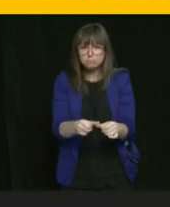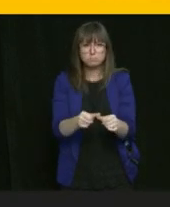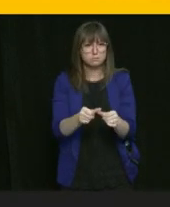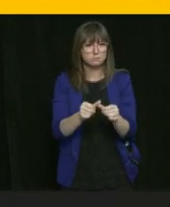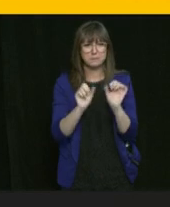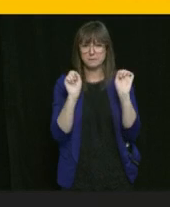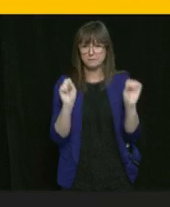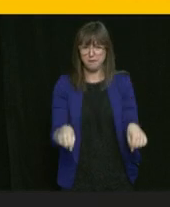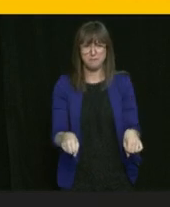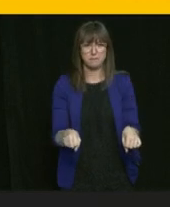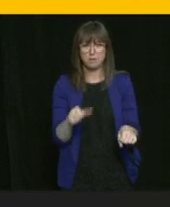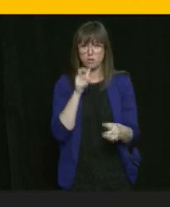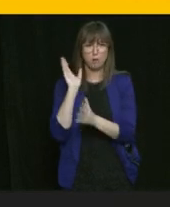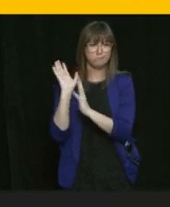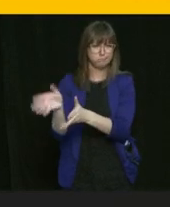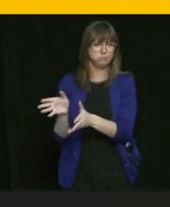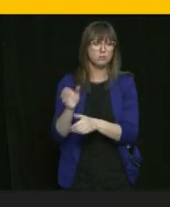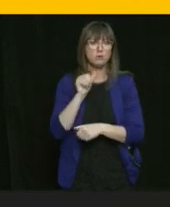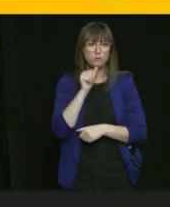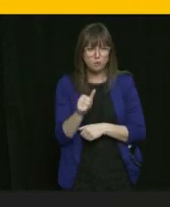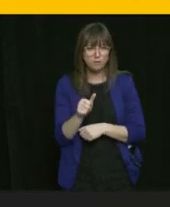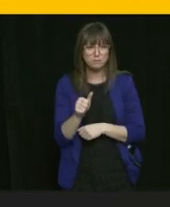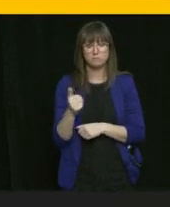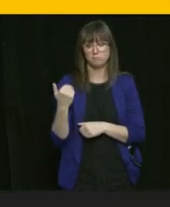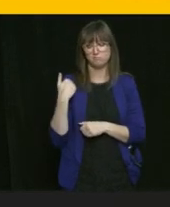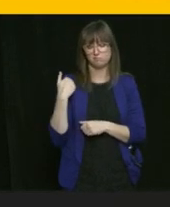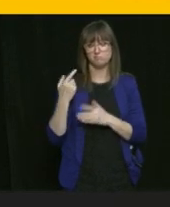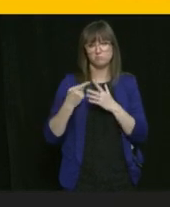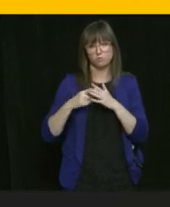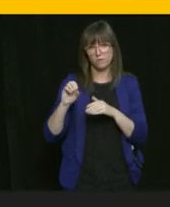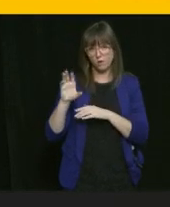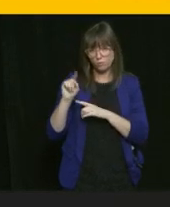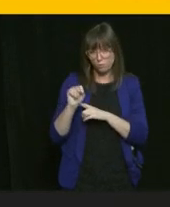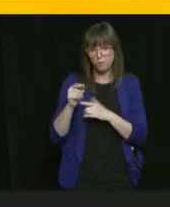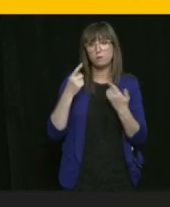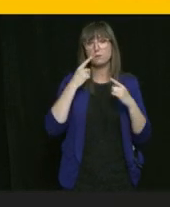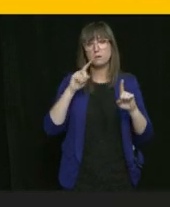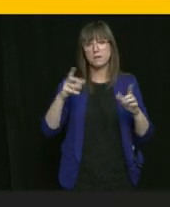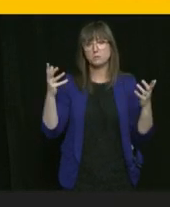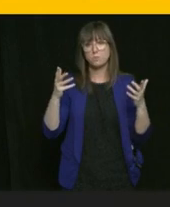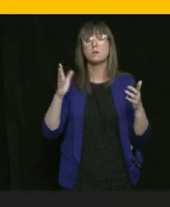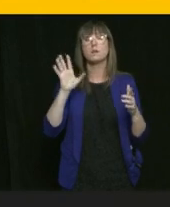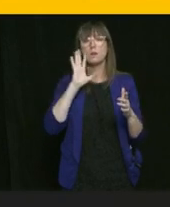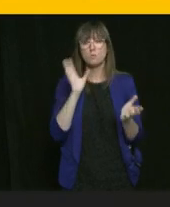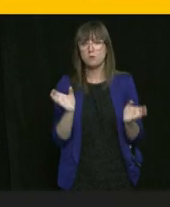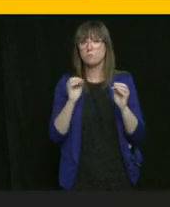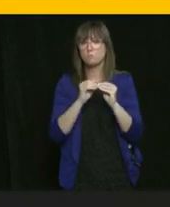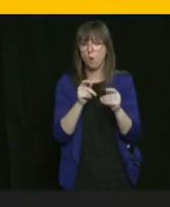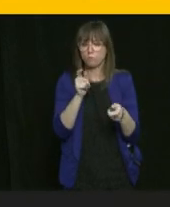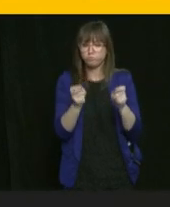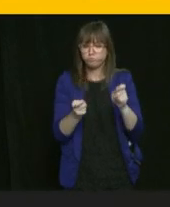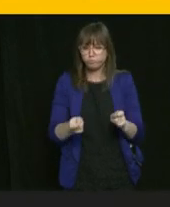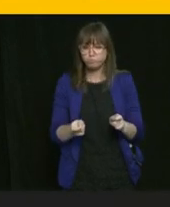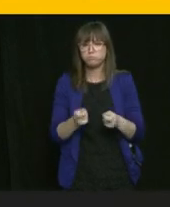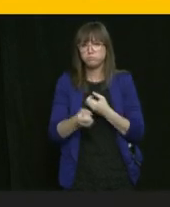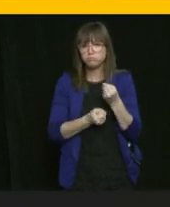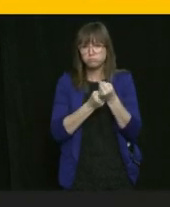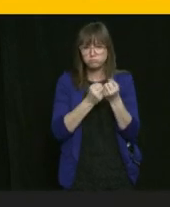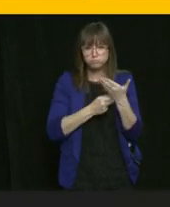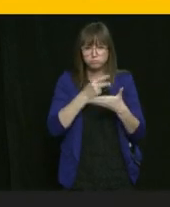in facing this crisis. Earlier this month, we announced that we would strengthen and adjust support